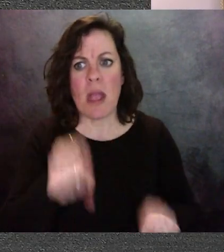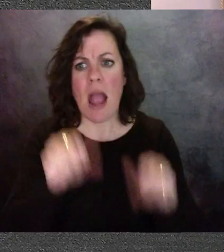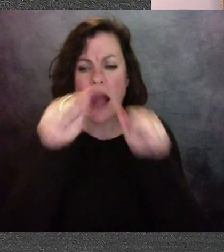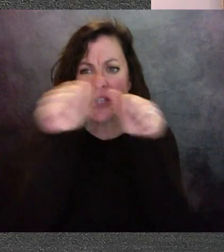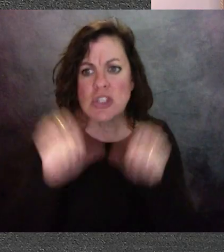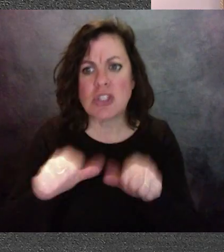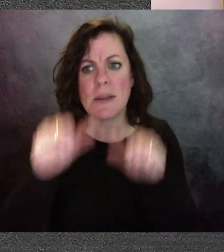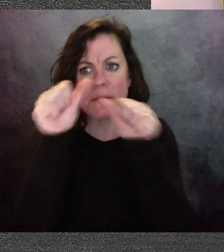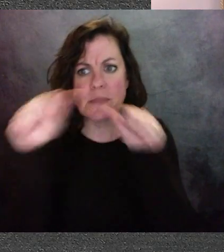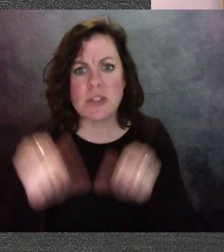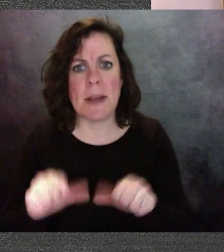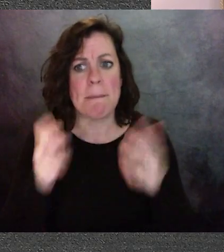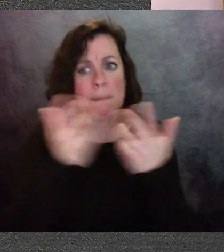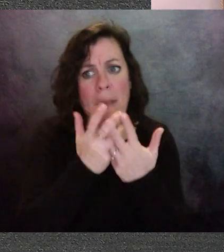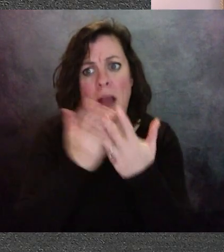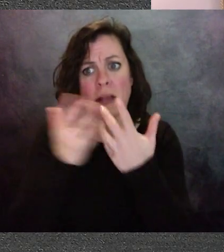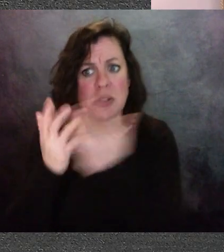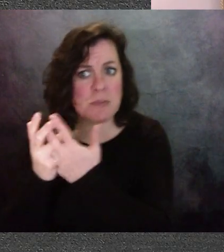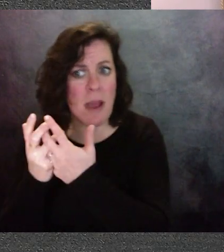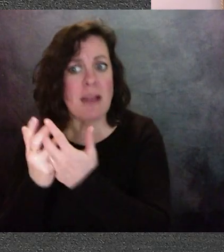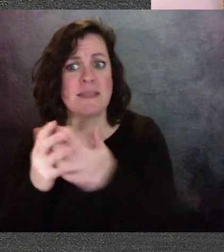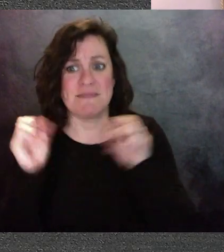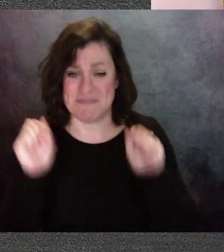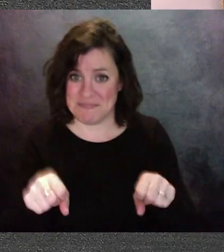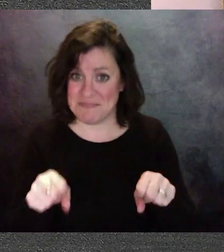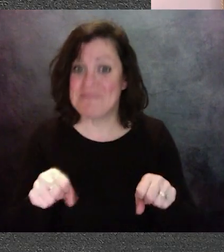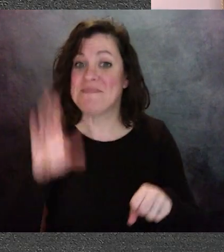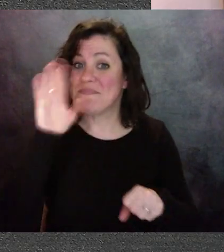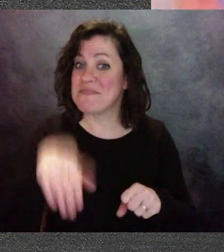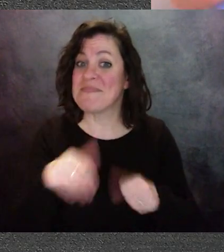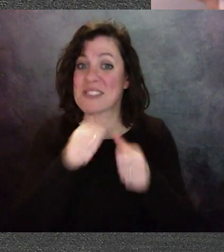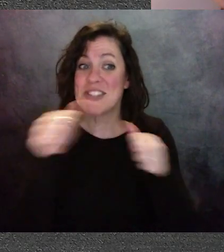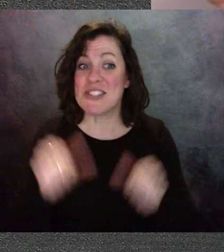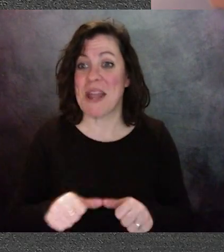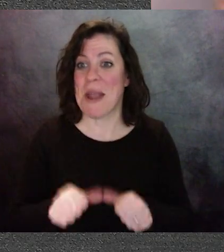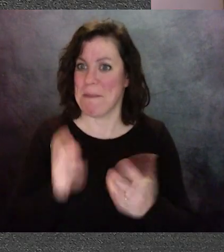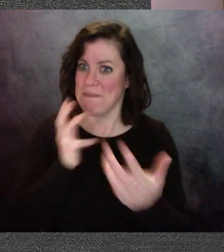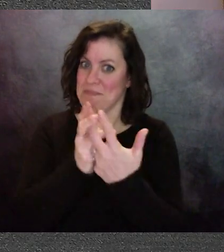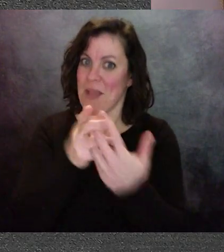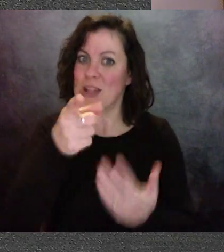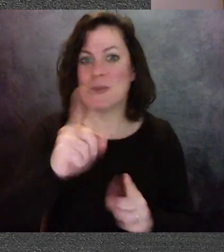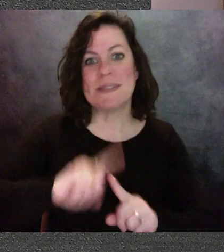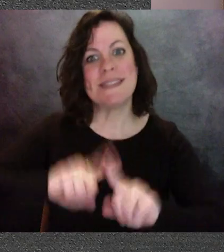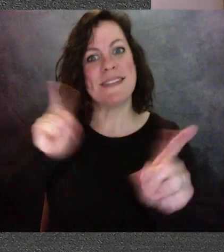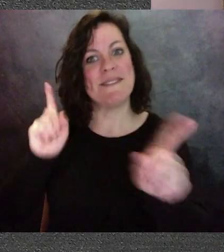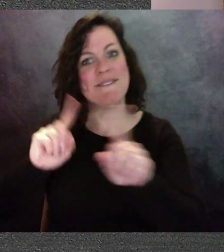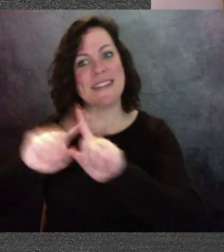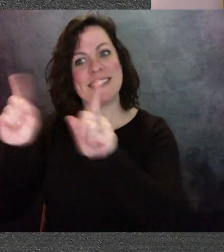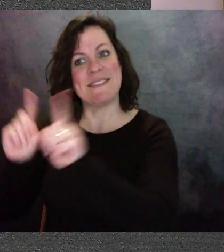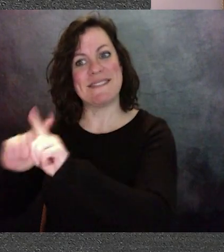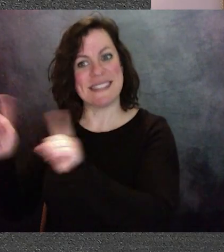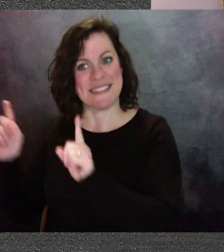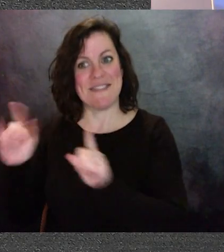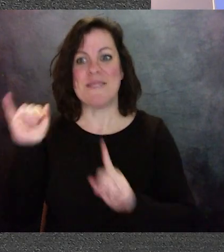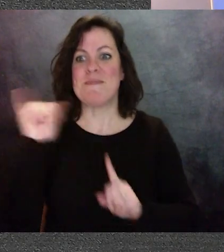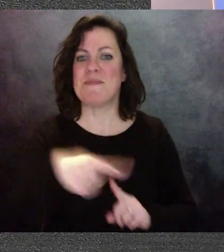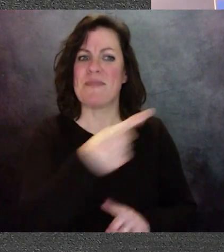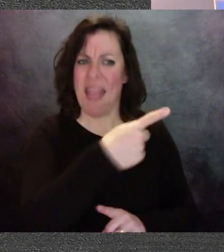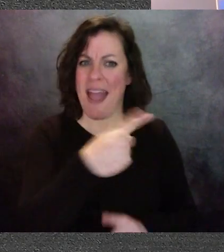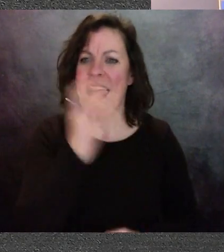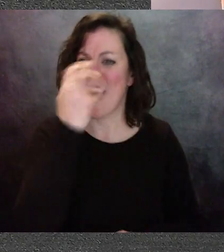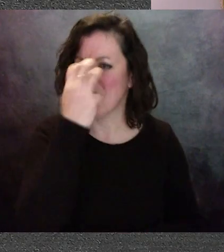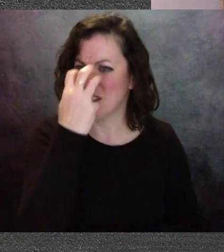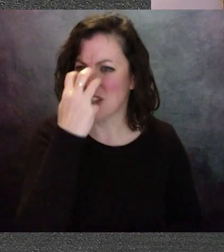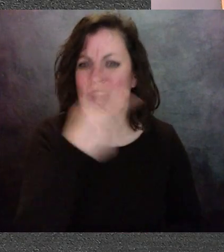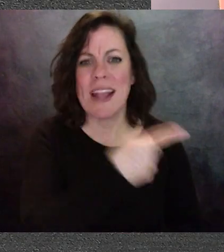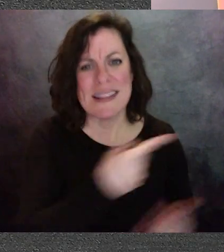shapes. Makes it unique, just like you at home. For example, in the front, you can see this little circus car that's transporting the lion.